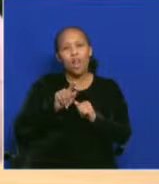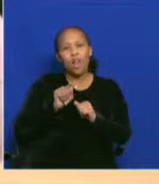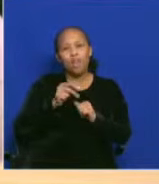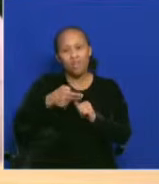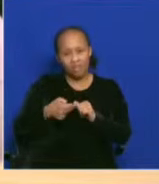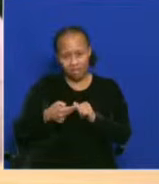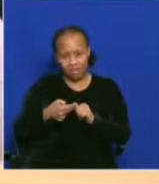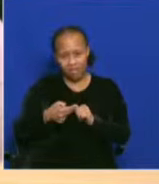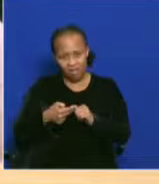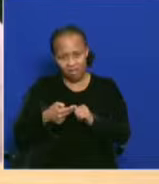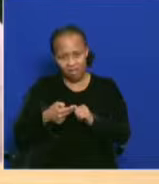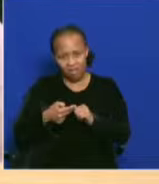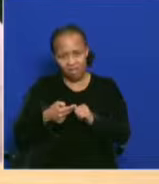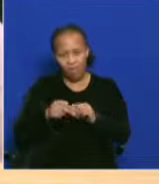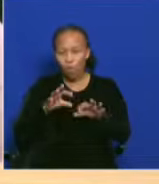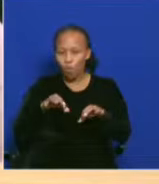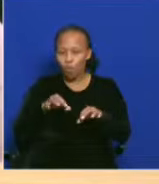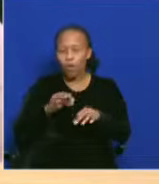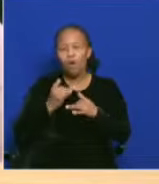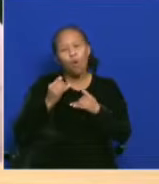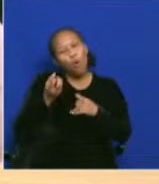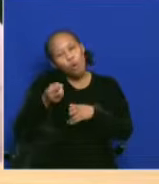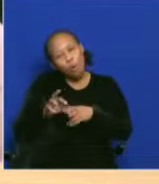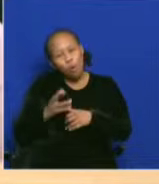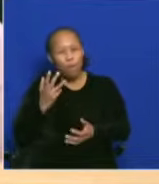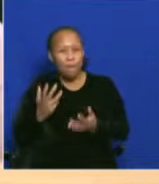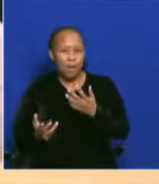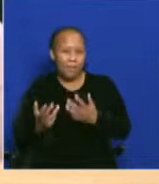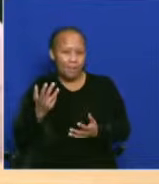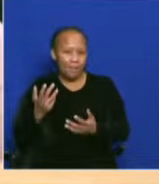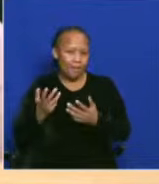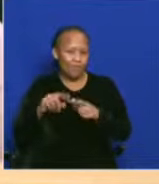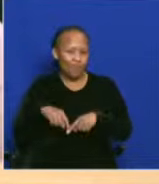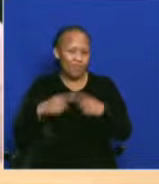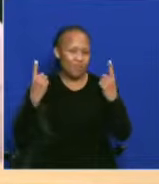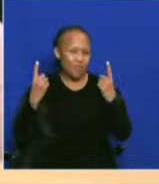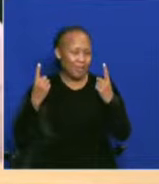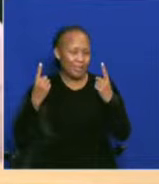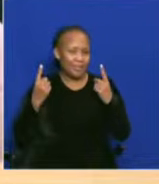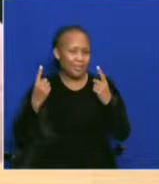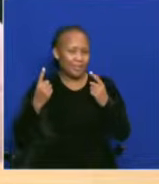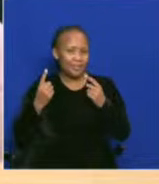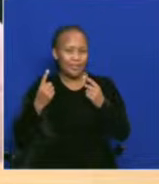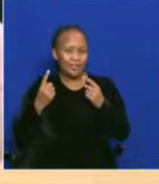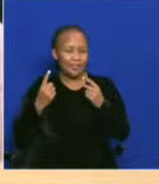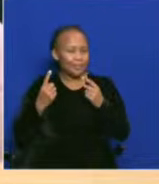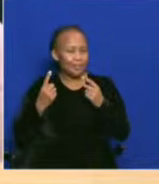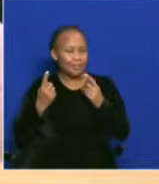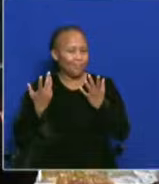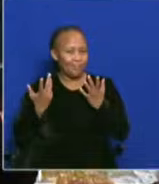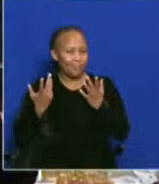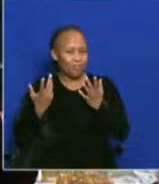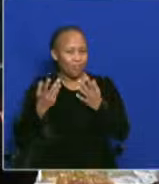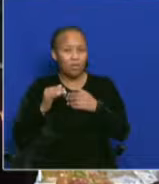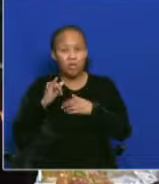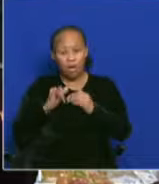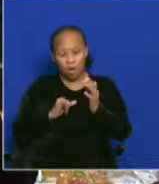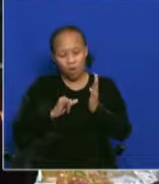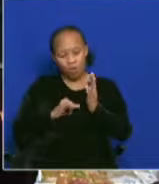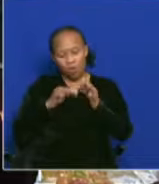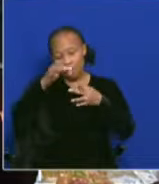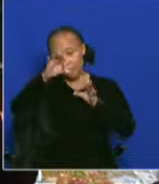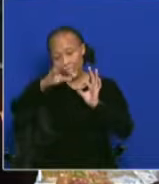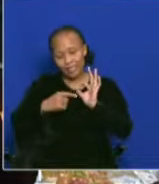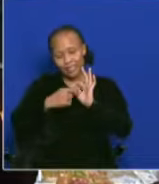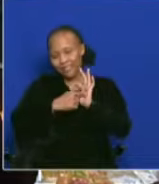people for a different transaction. It doesn't say on this page. I guess I'm just being cautious